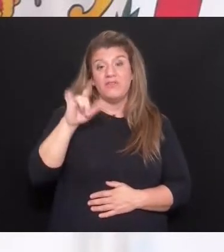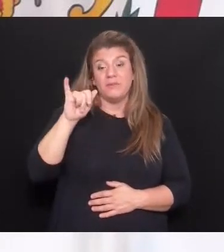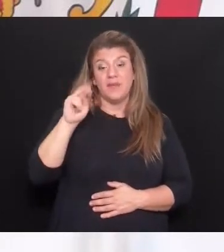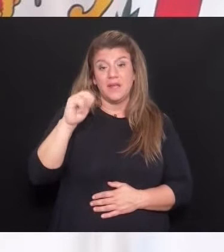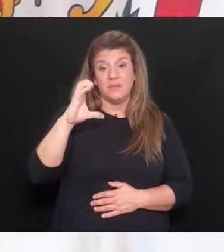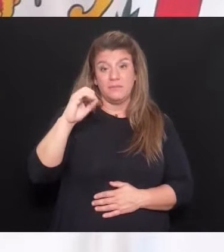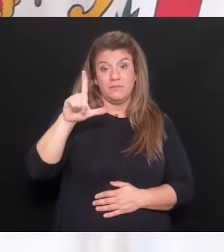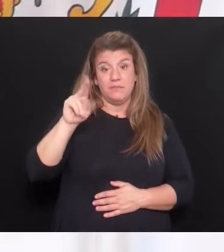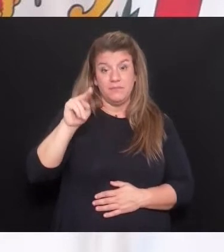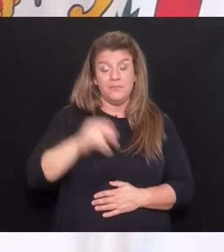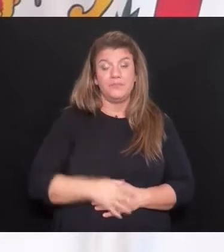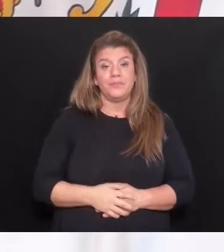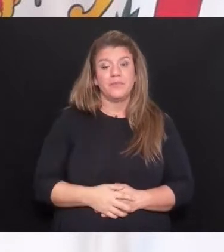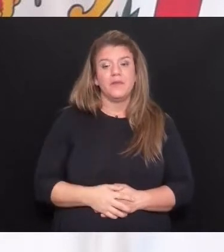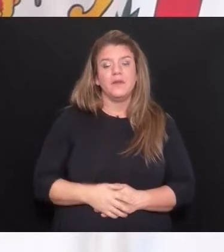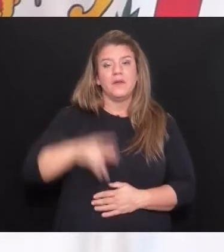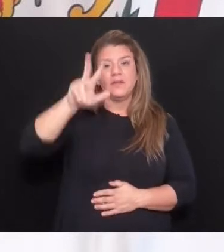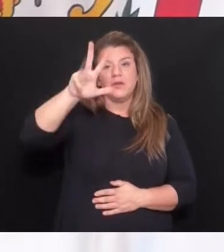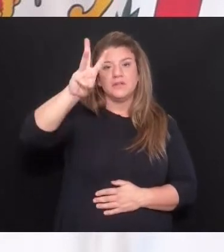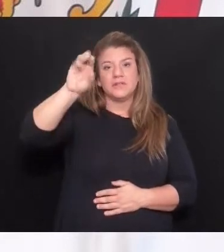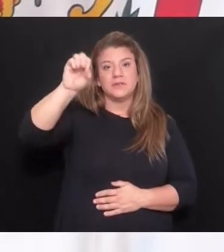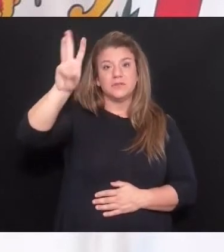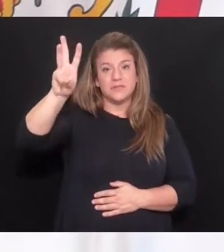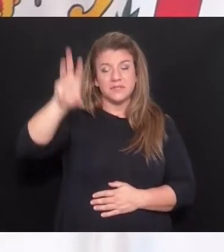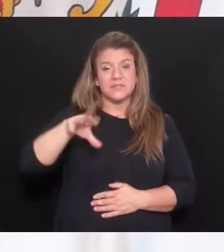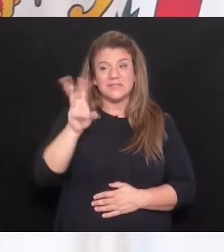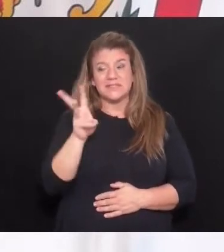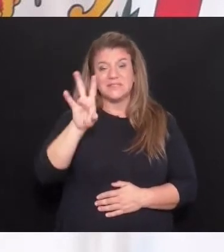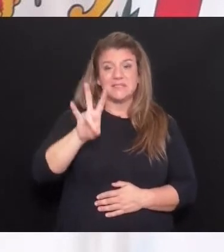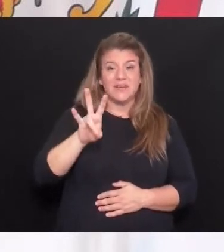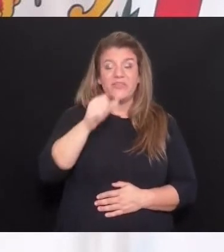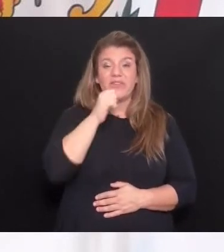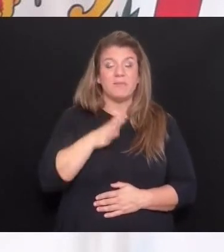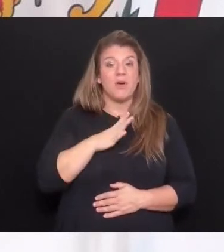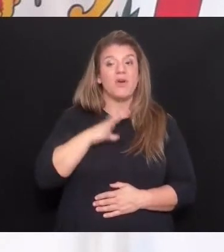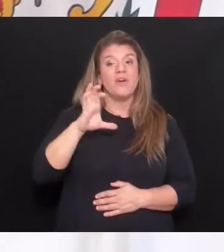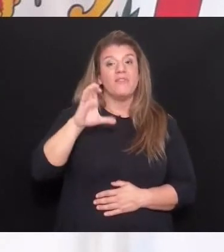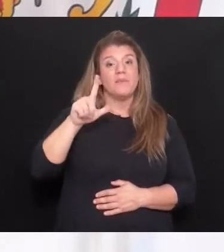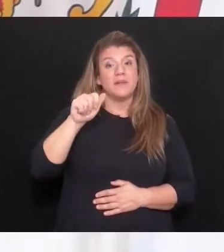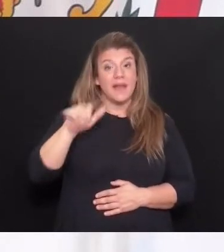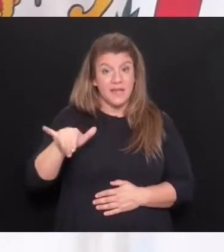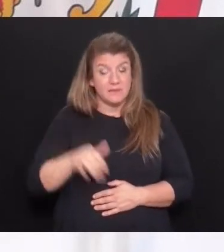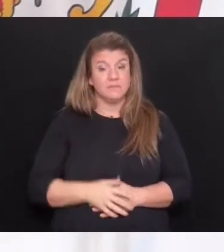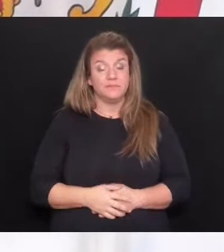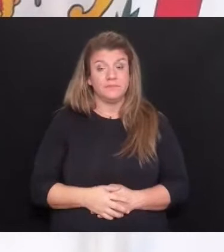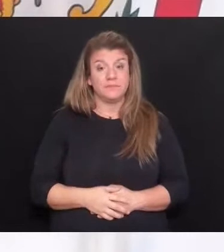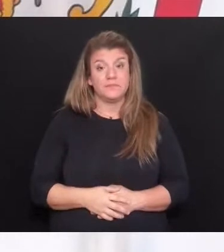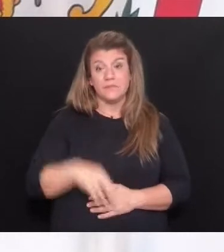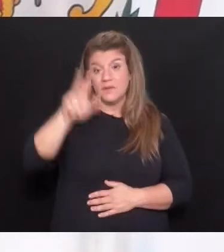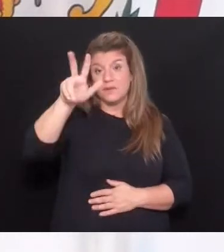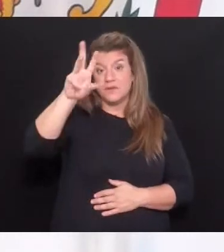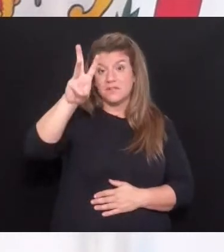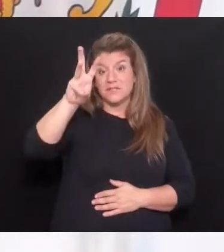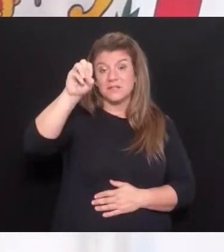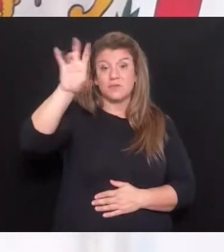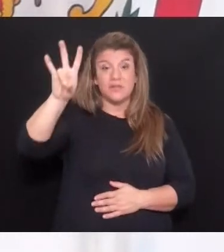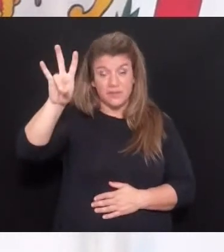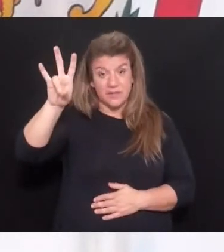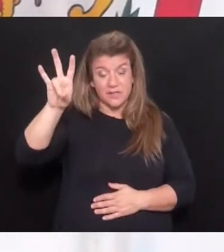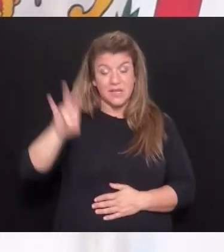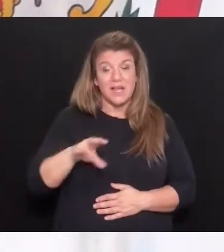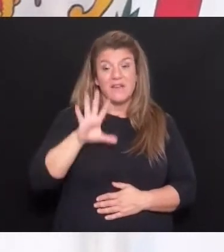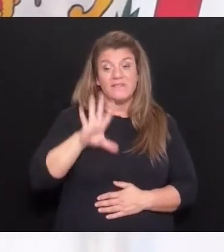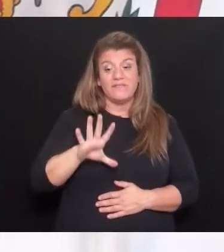County. The 3,606th death is a 67-year-old female from Clay County. The 3,607th death